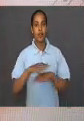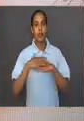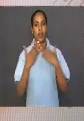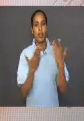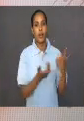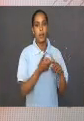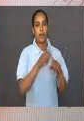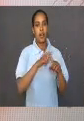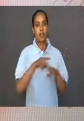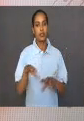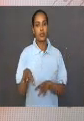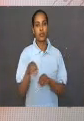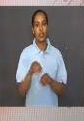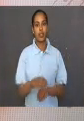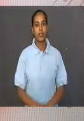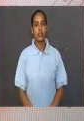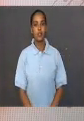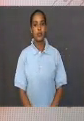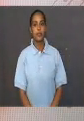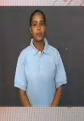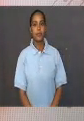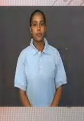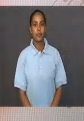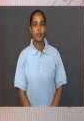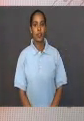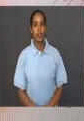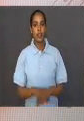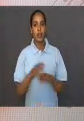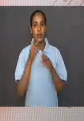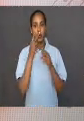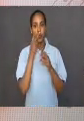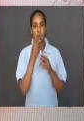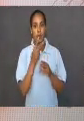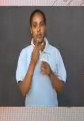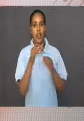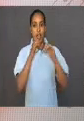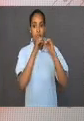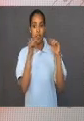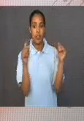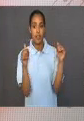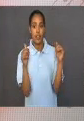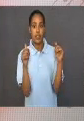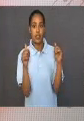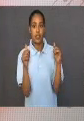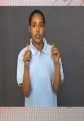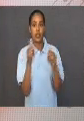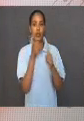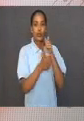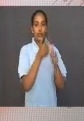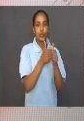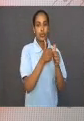Welcome back, students. Were you able to identify